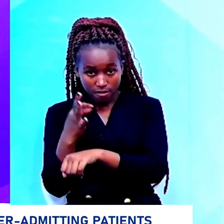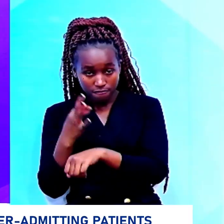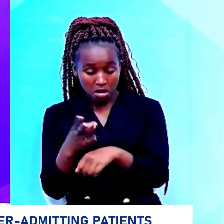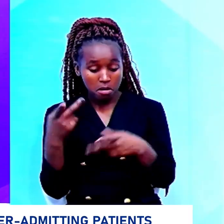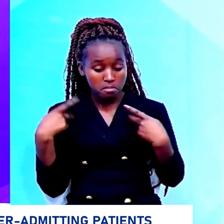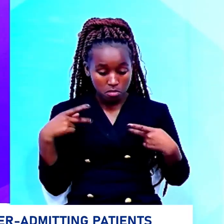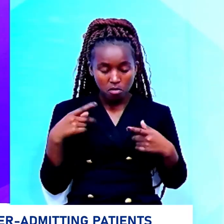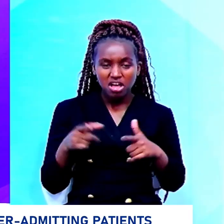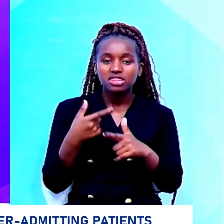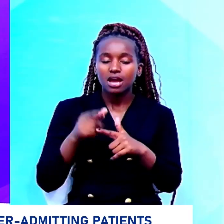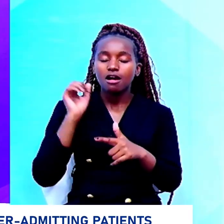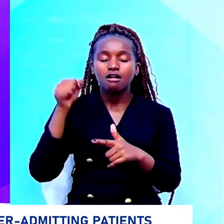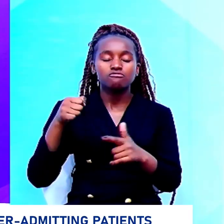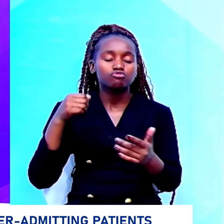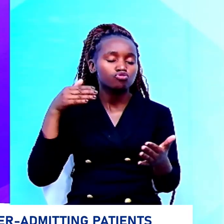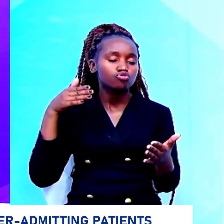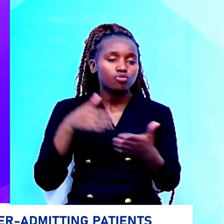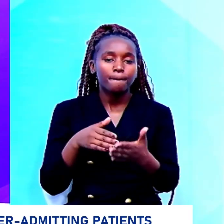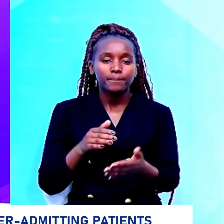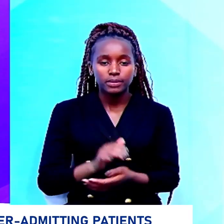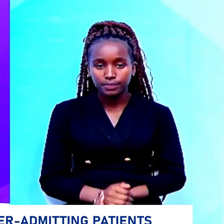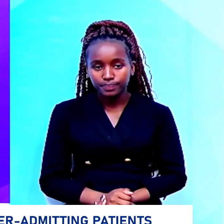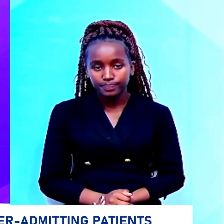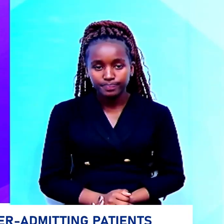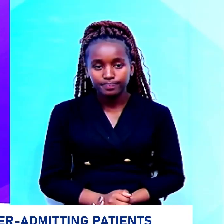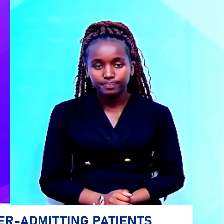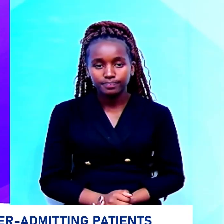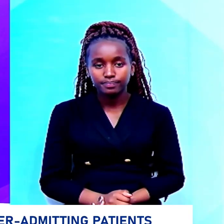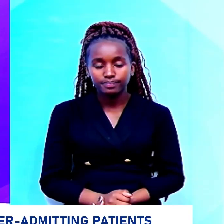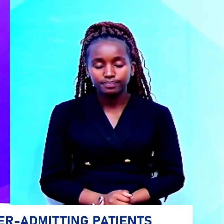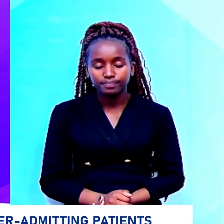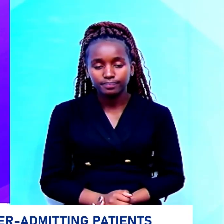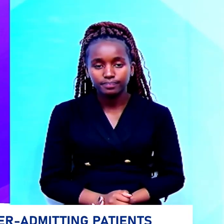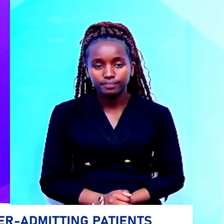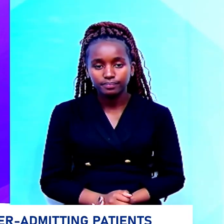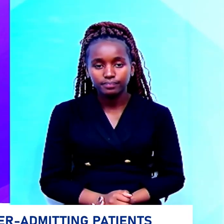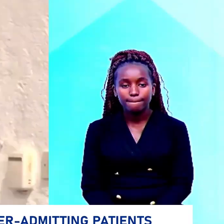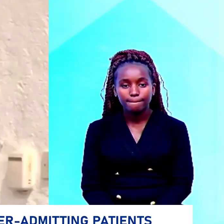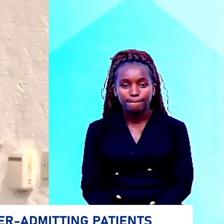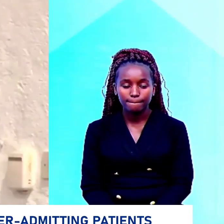practices are stopped.